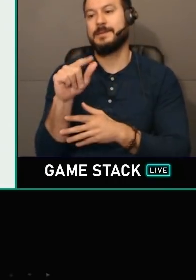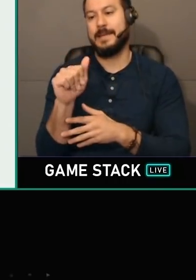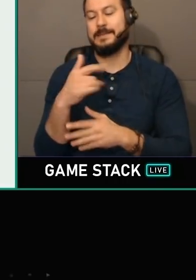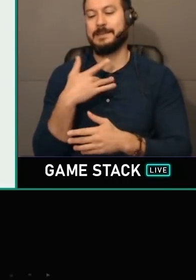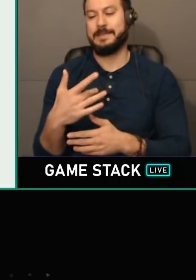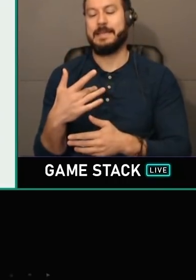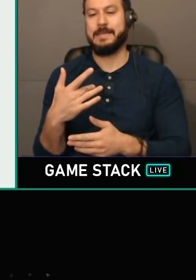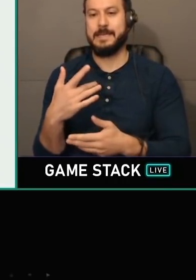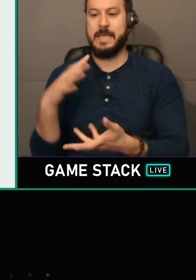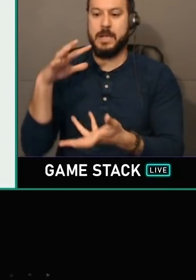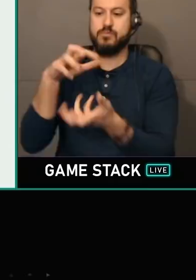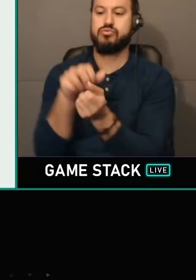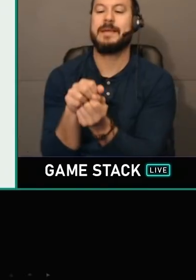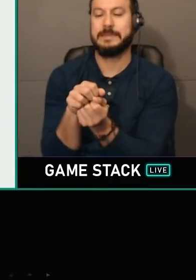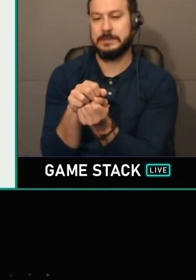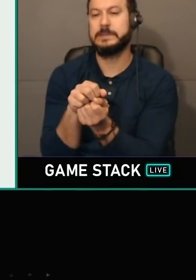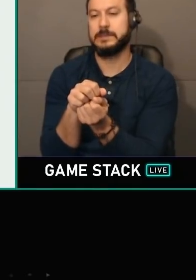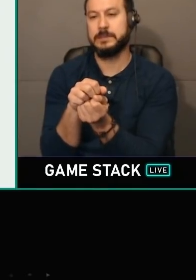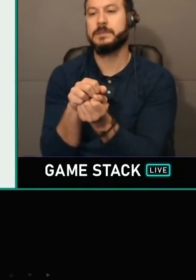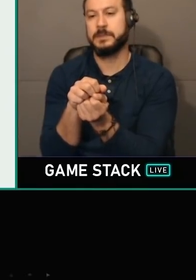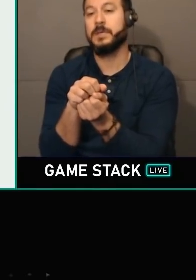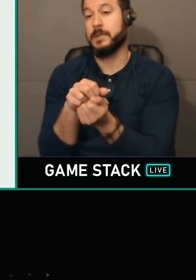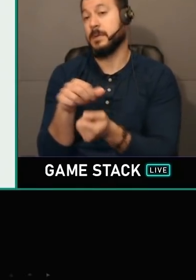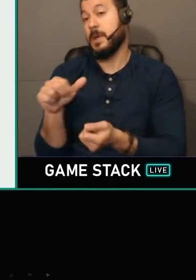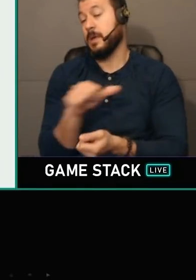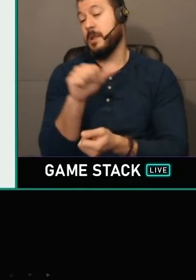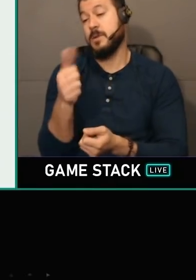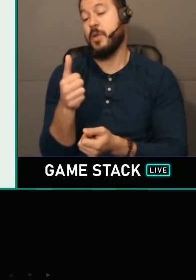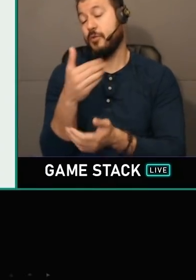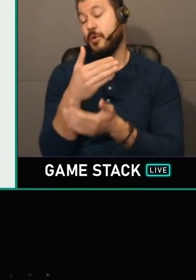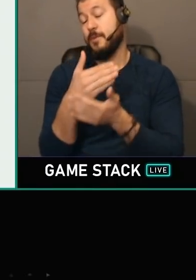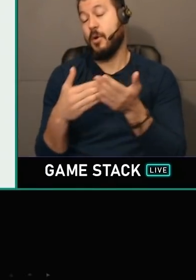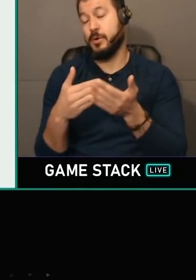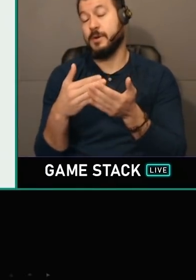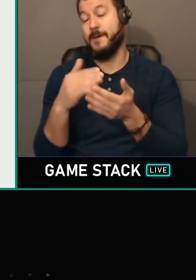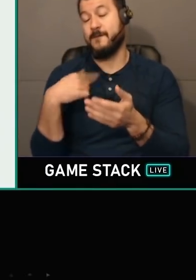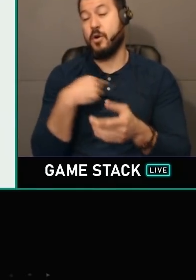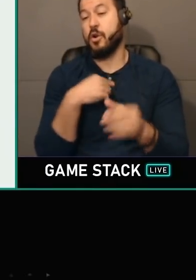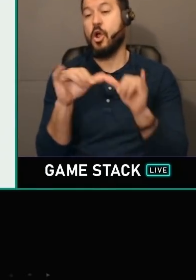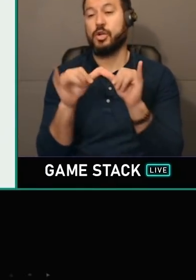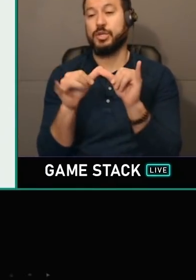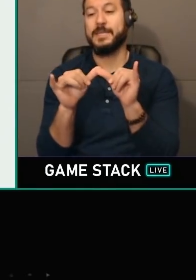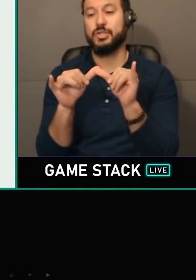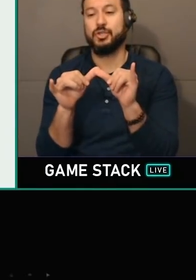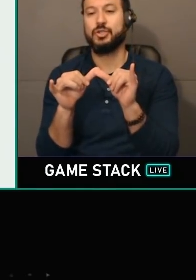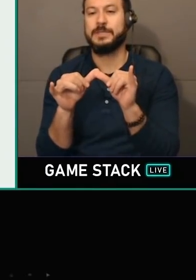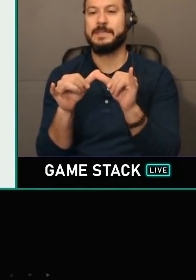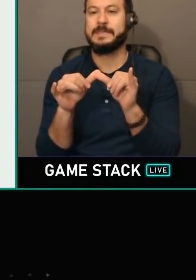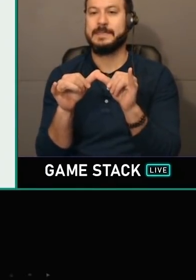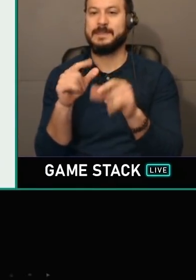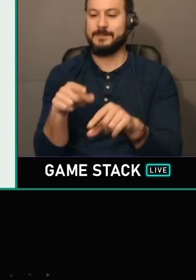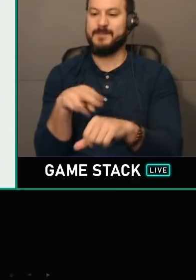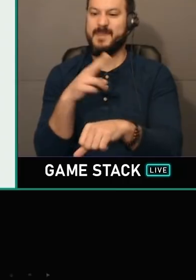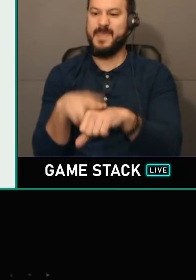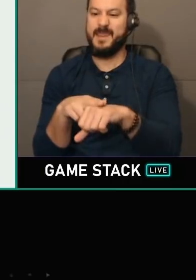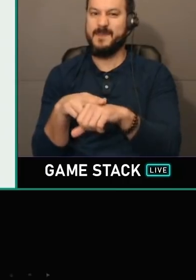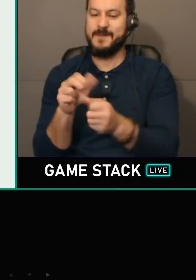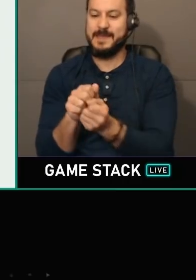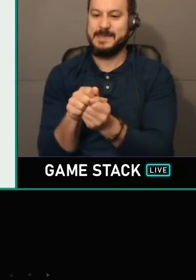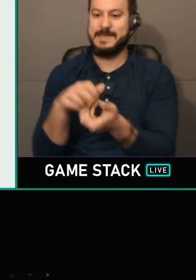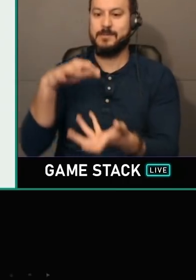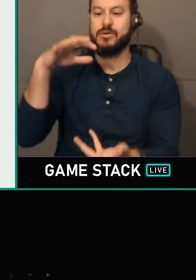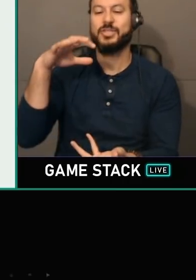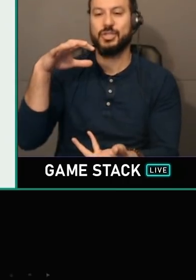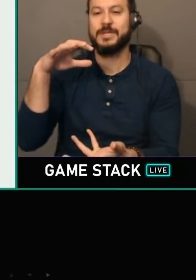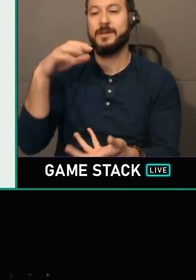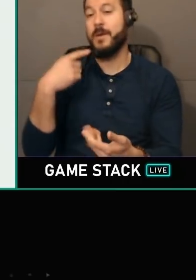compressed. Another feature of the Xbox Velocity architecture is native hardware decompression. While we